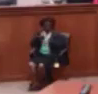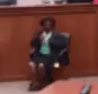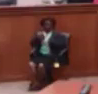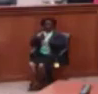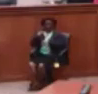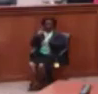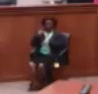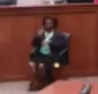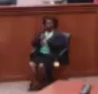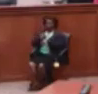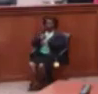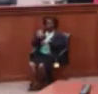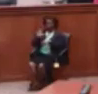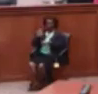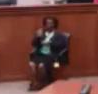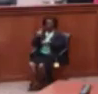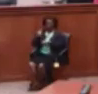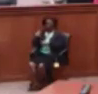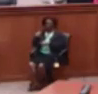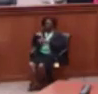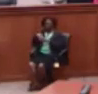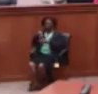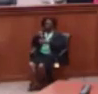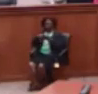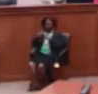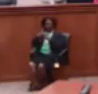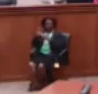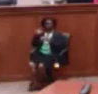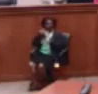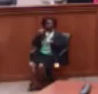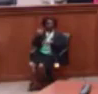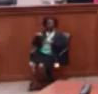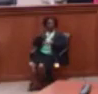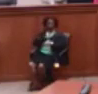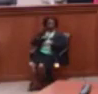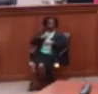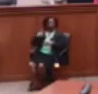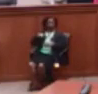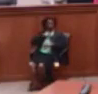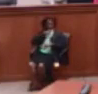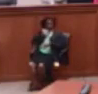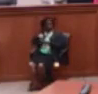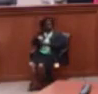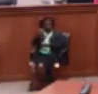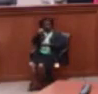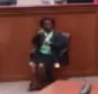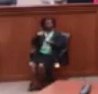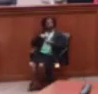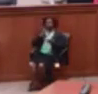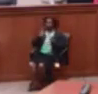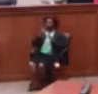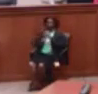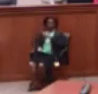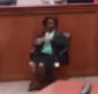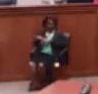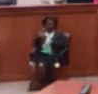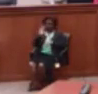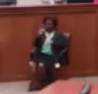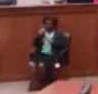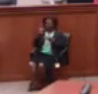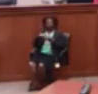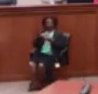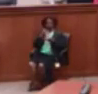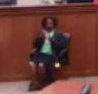work-ready communities in Louisiana. The NCRCs are a very important part of that. It is part of our accountability system. We don't want to lose that, so we want to make sure that it is included in